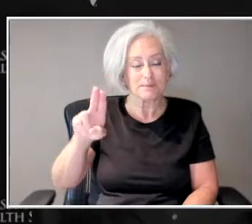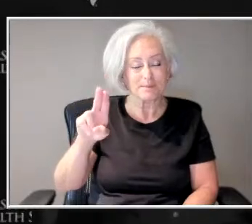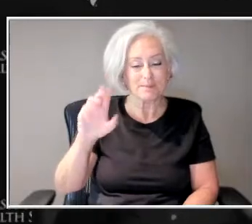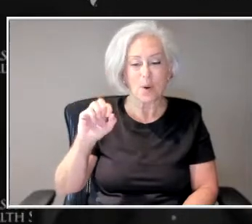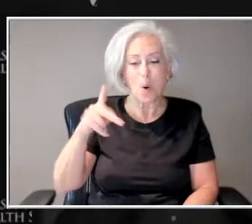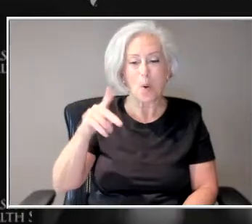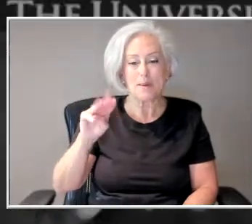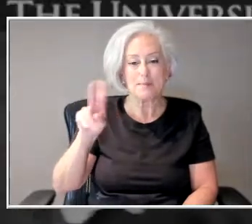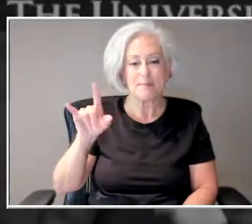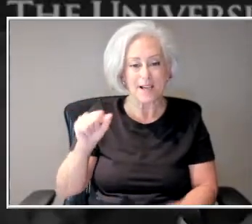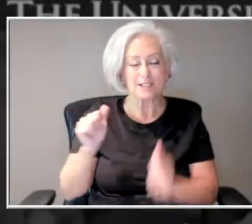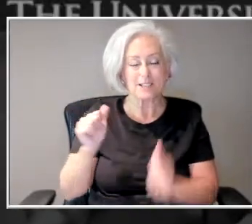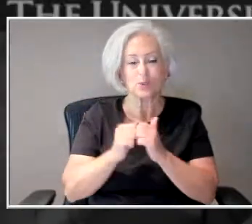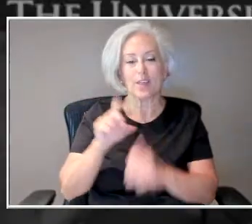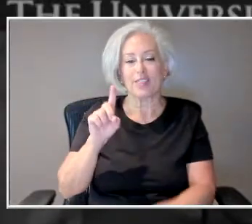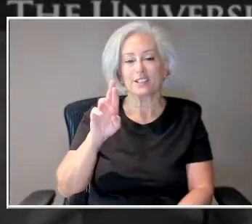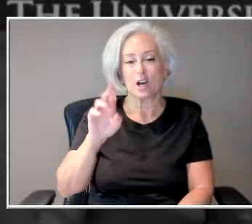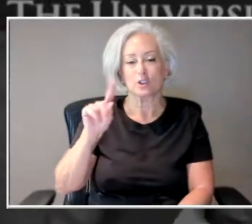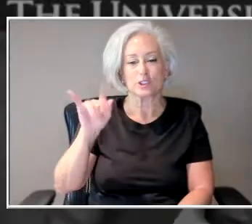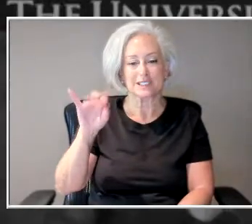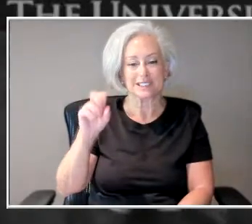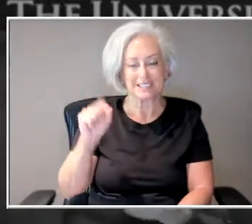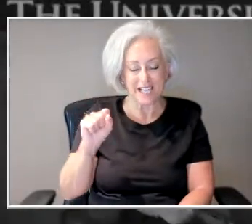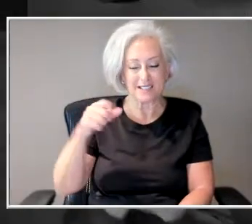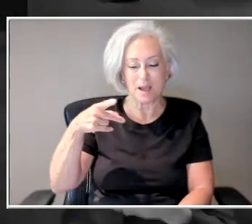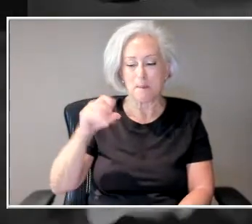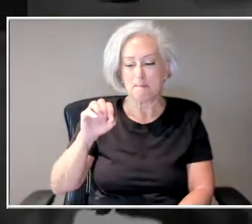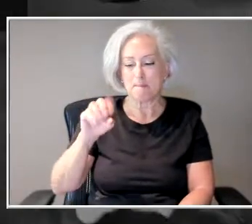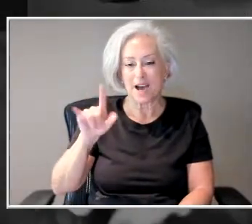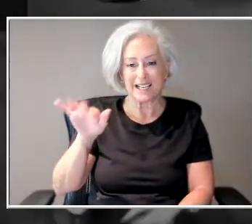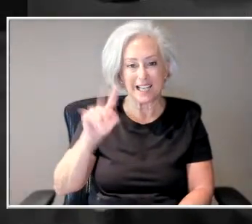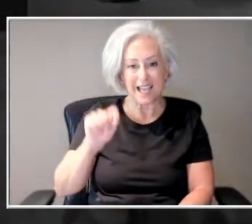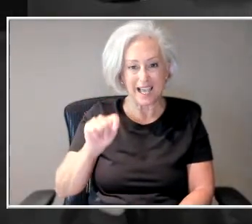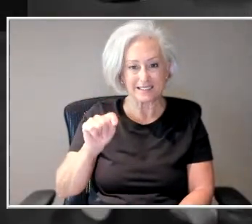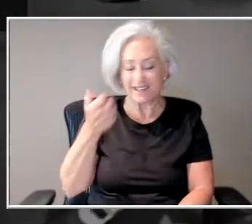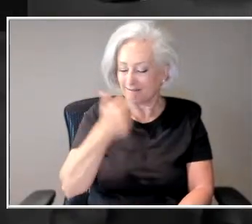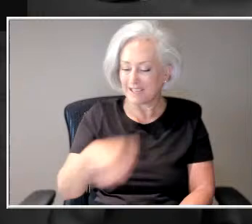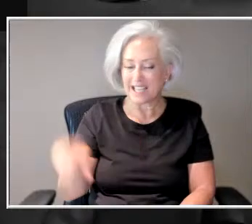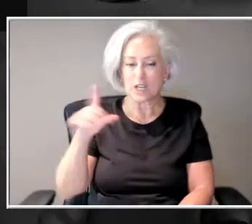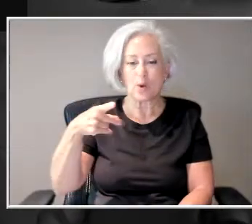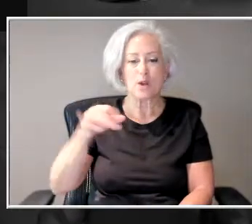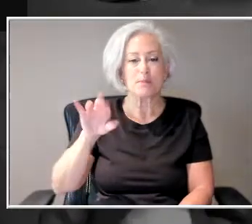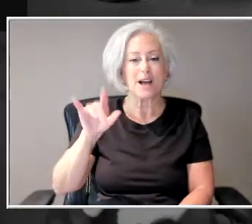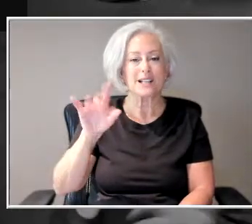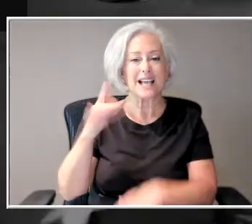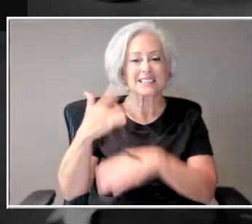with Dr. Stites podcast. Now everywhere podcasts are available.